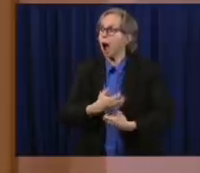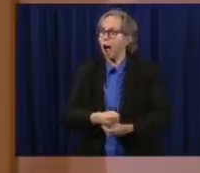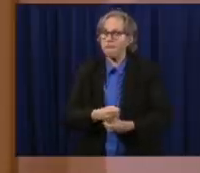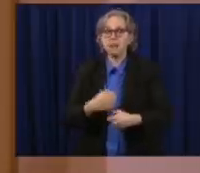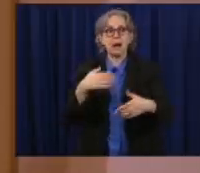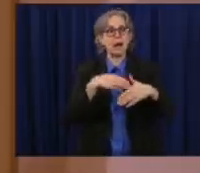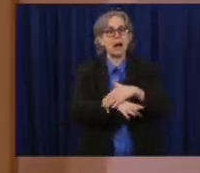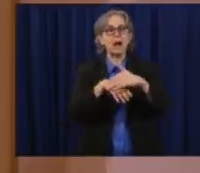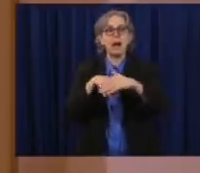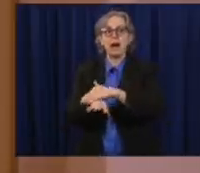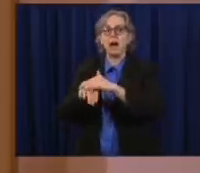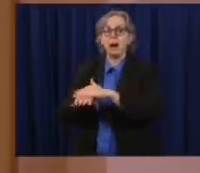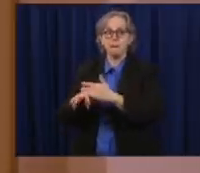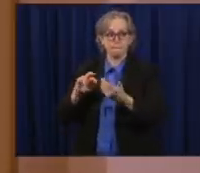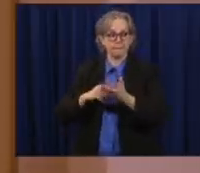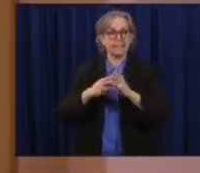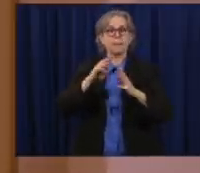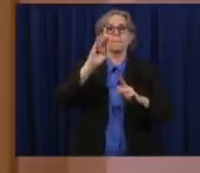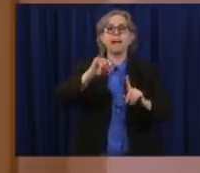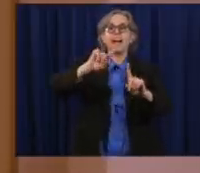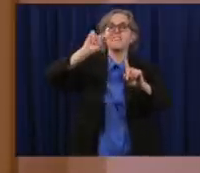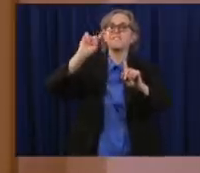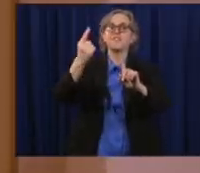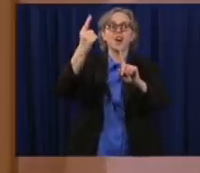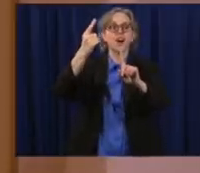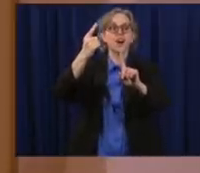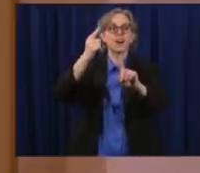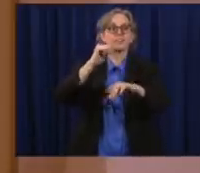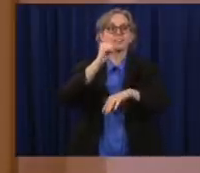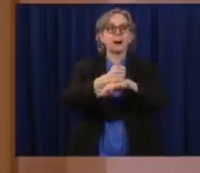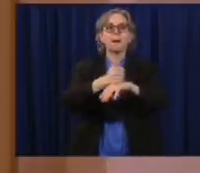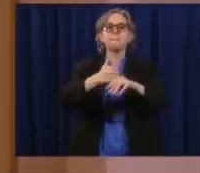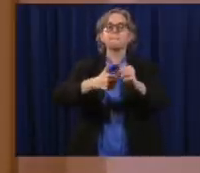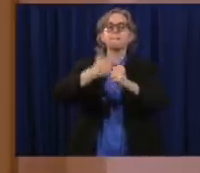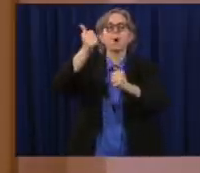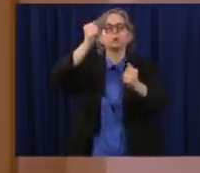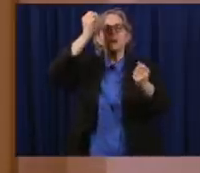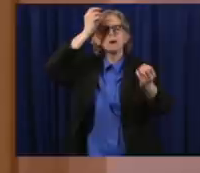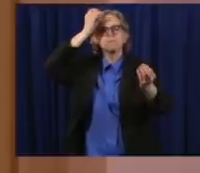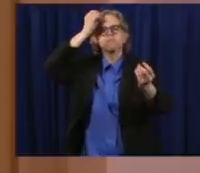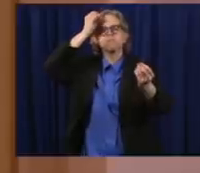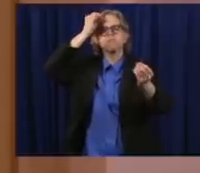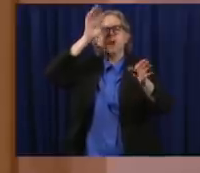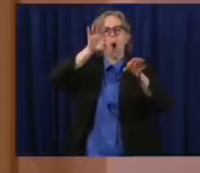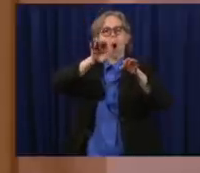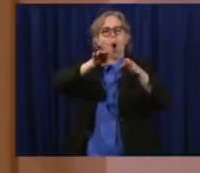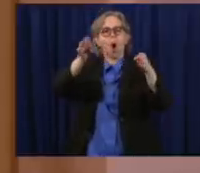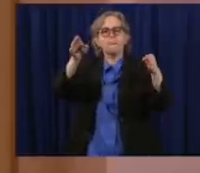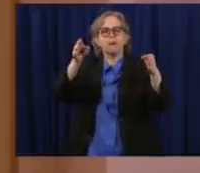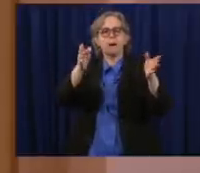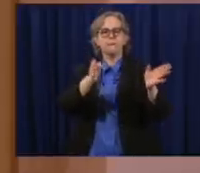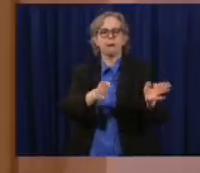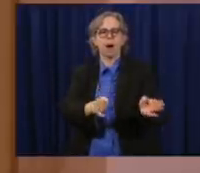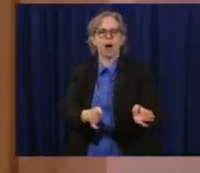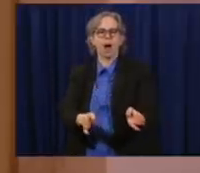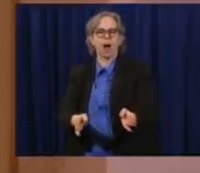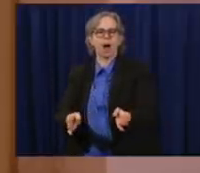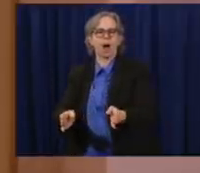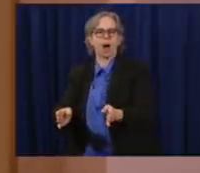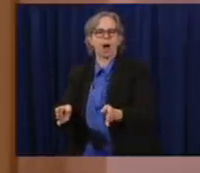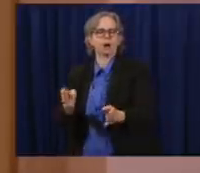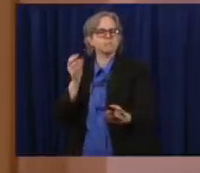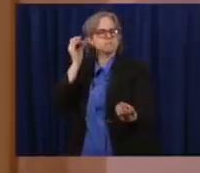the most thoughtful restart we can possibly have. I've heard this said a number of times in